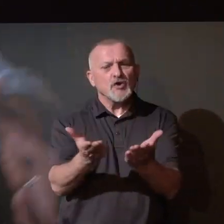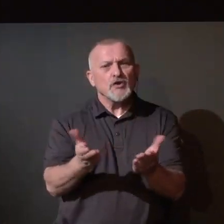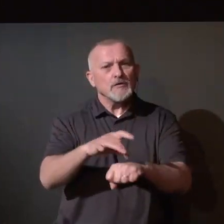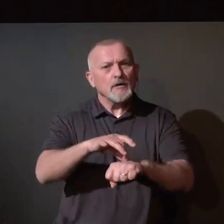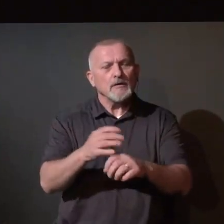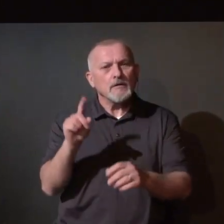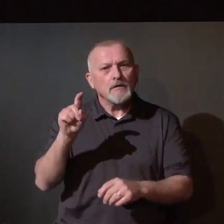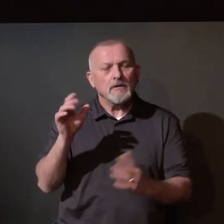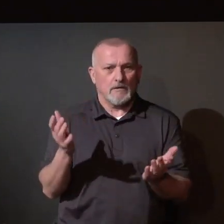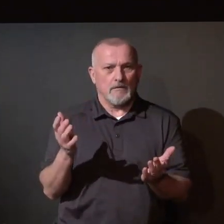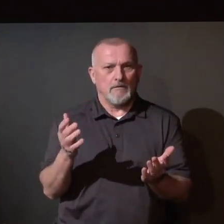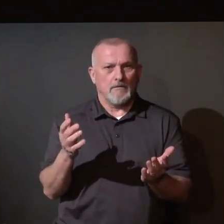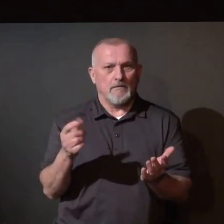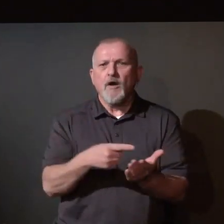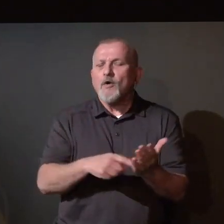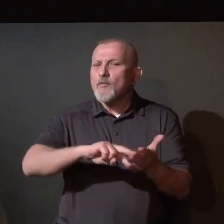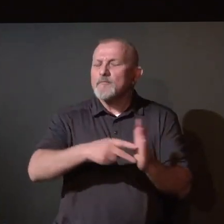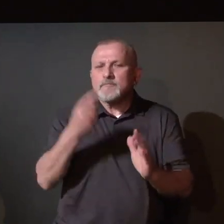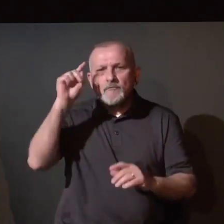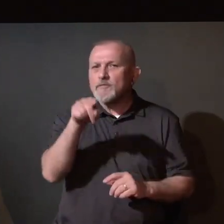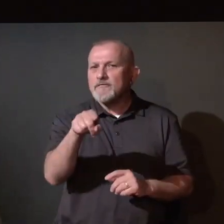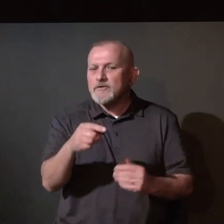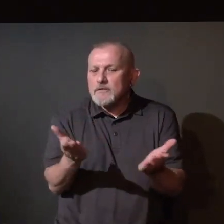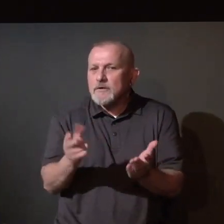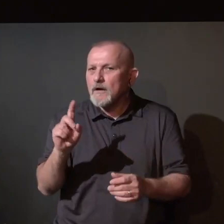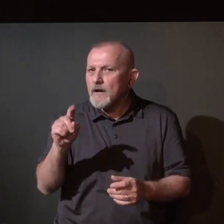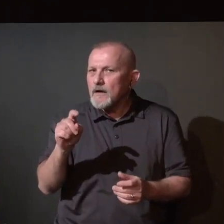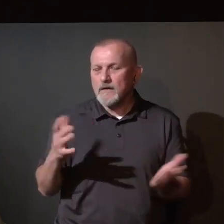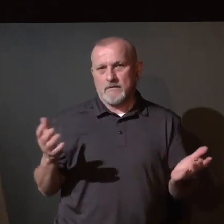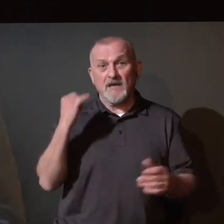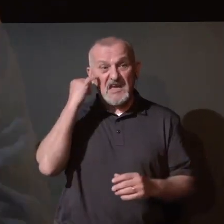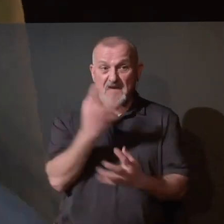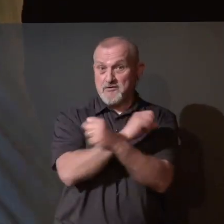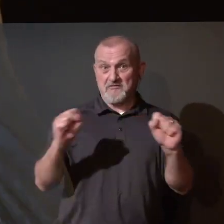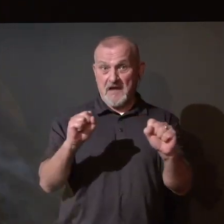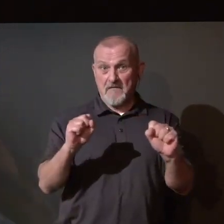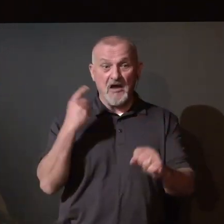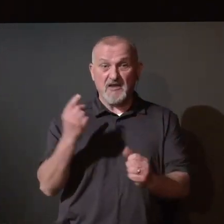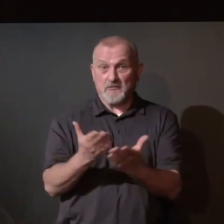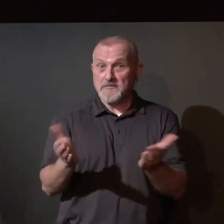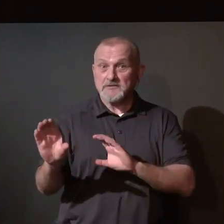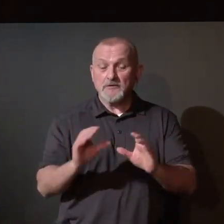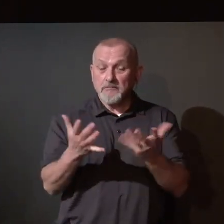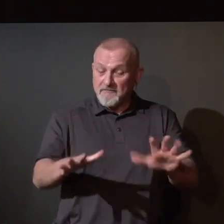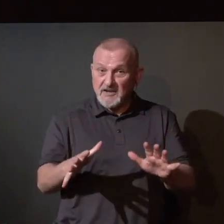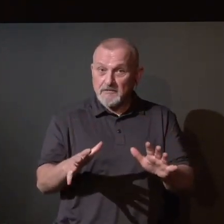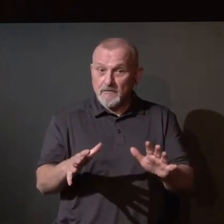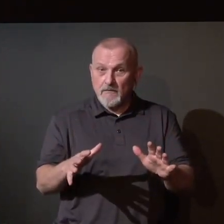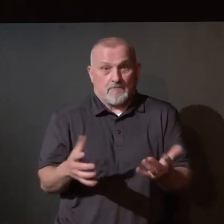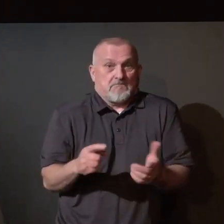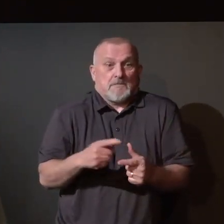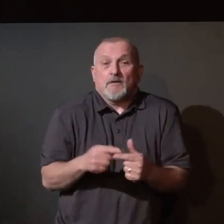purpose? If you've already achieved your purpose of salvation, then why are you here? Then that means there's got to be something even